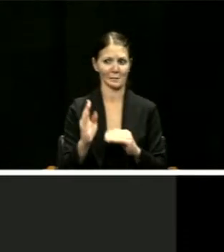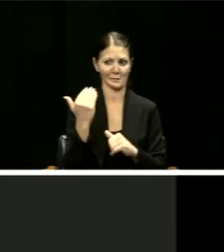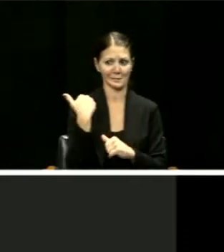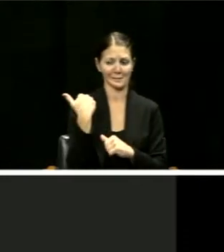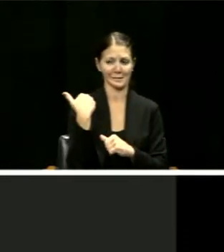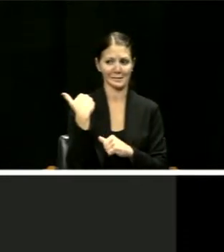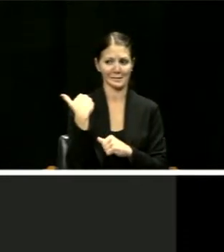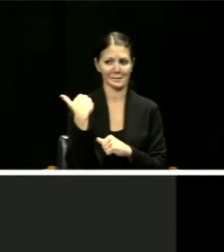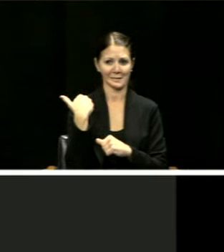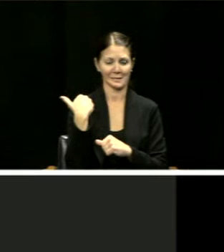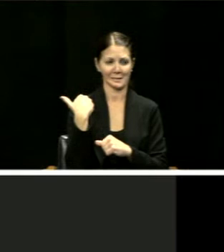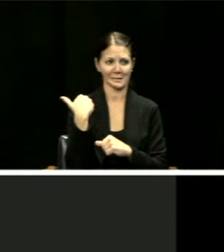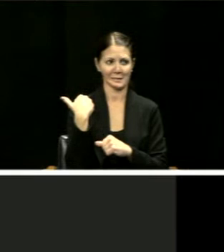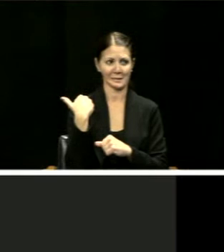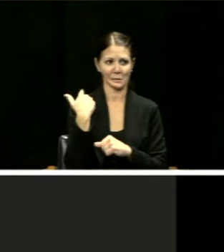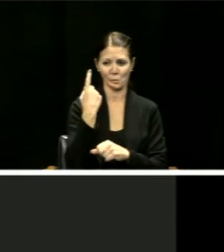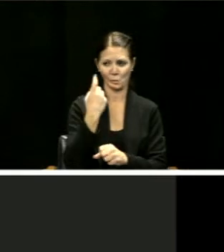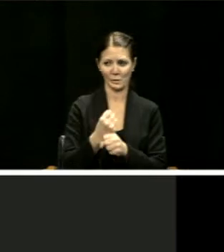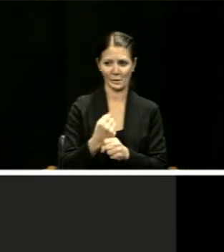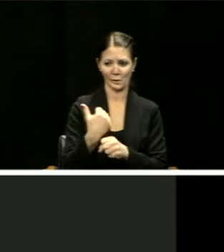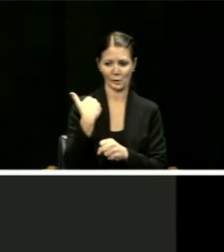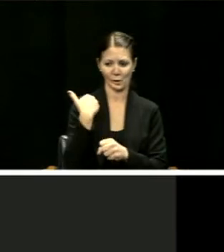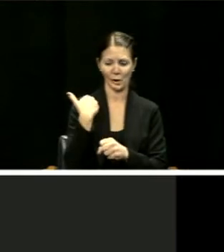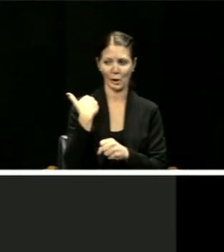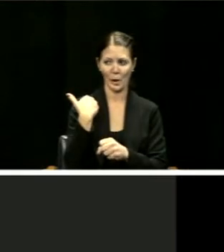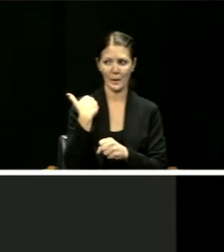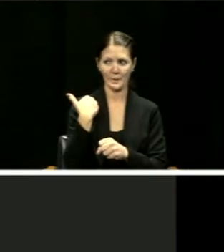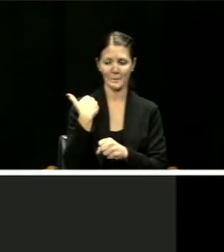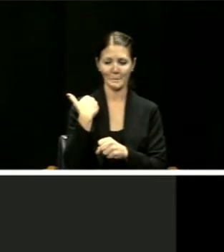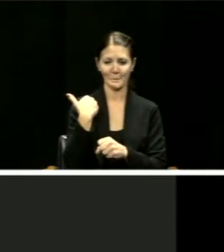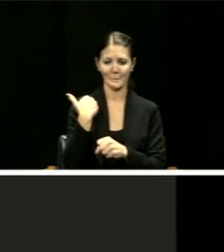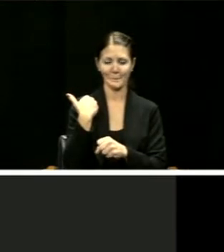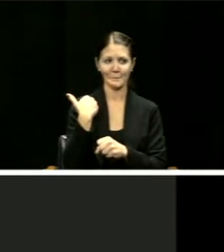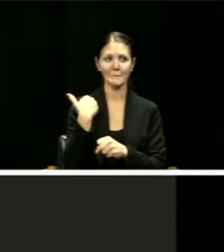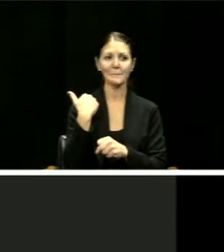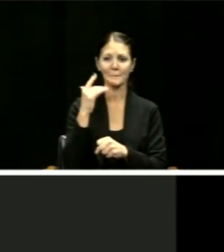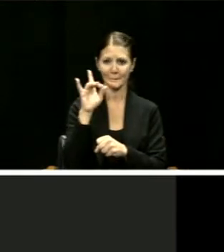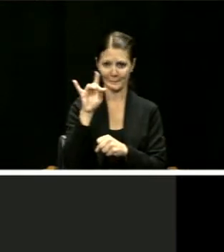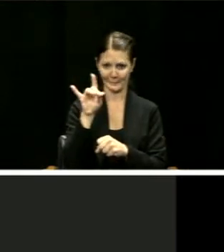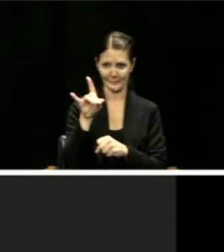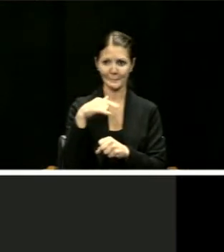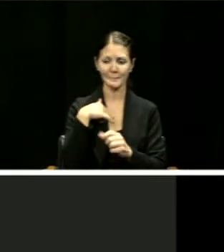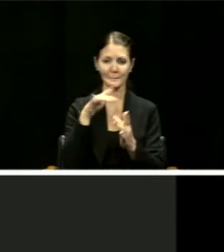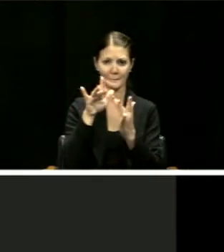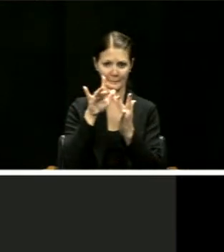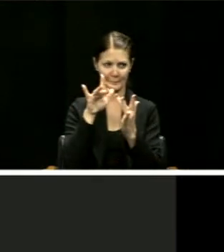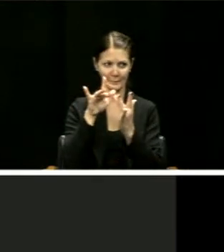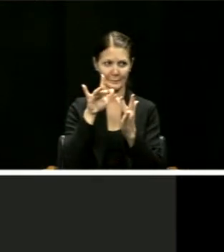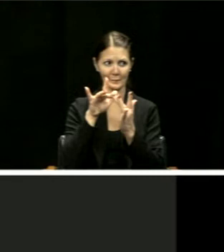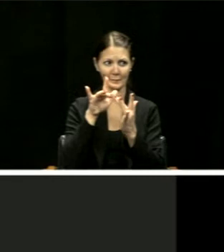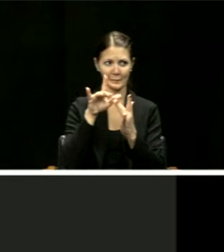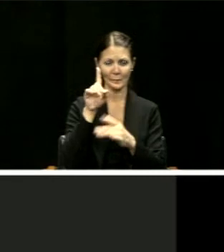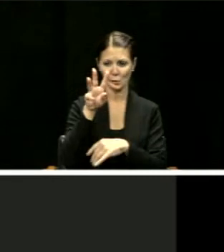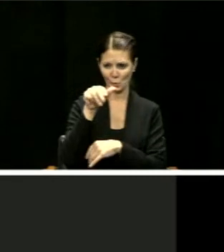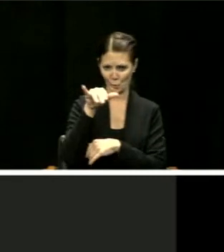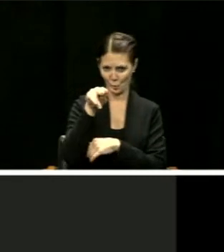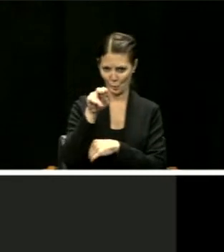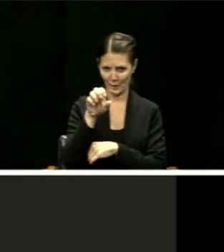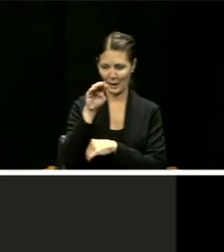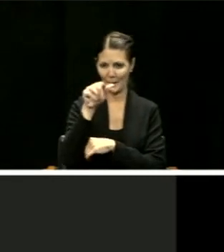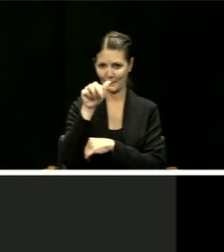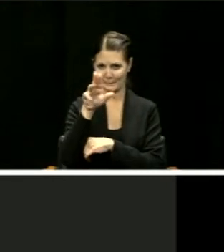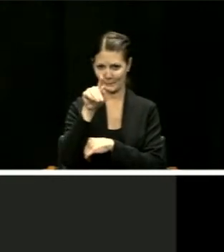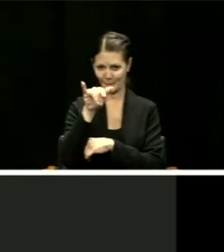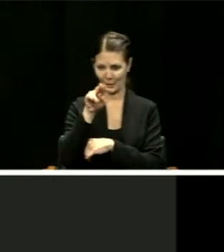home about a year ago. I did reach out to Dwayne Martin, and you called me back